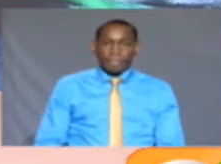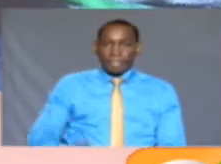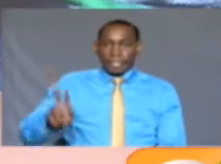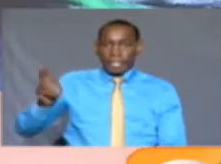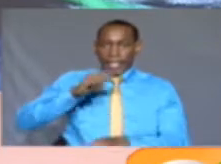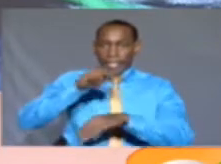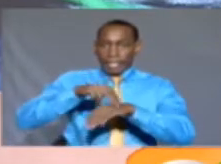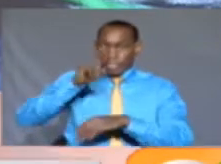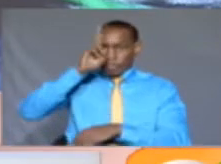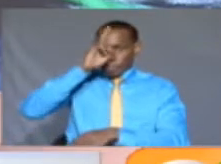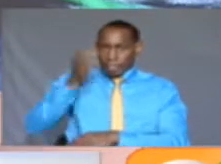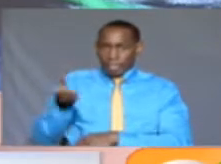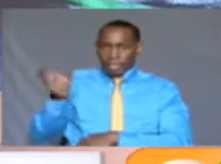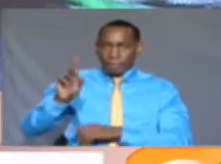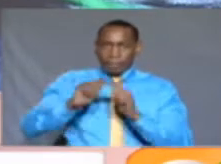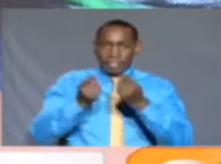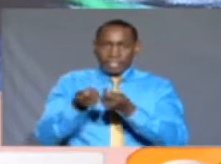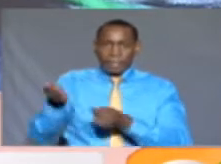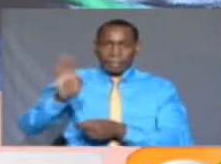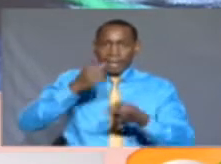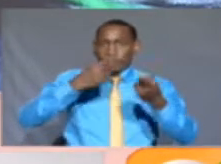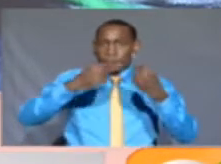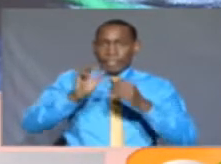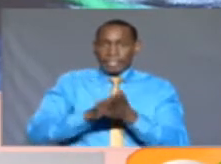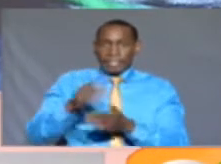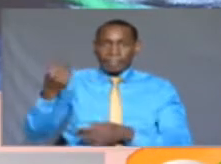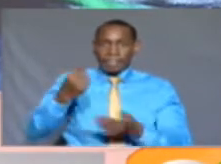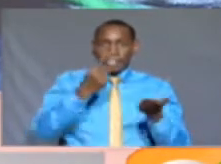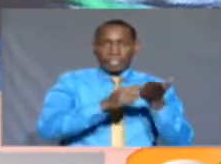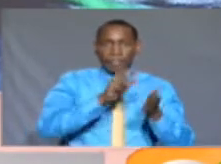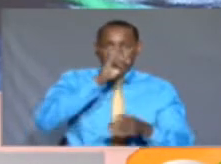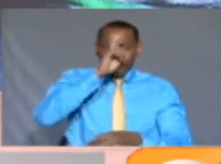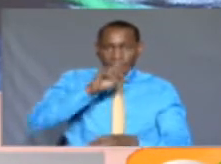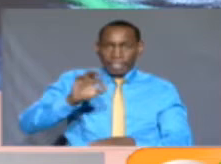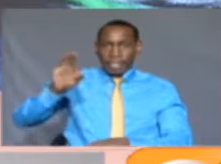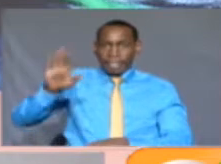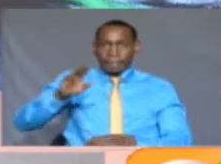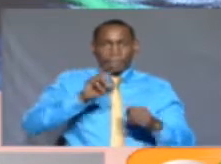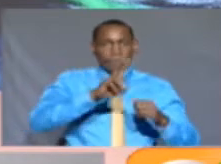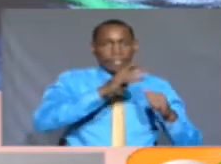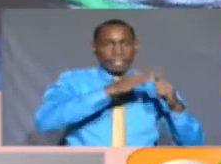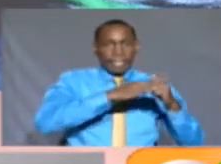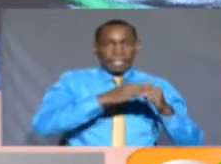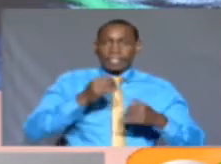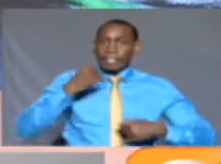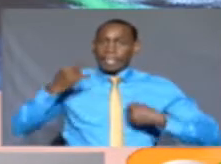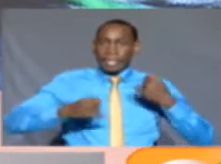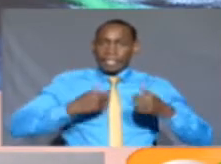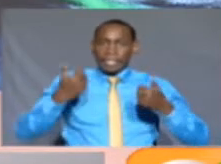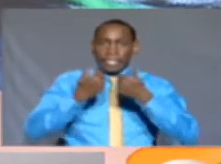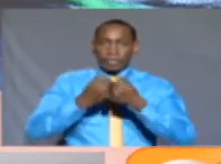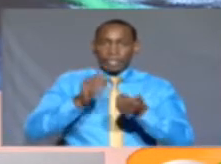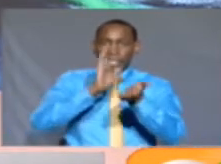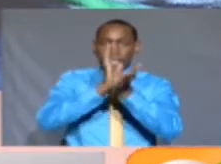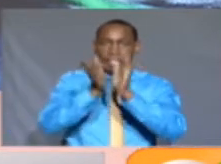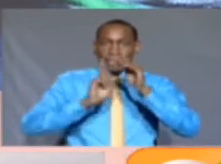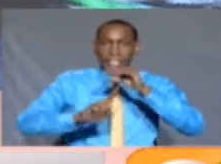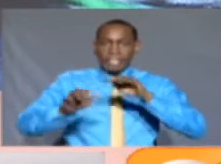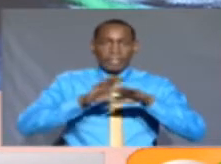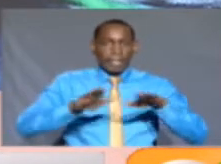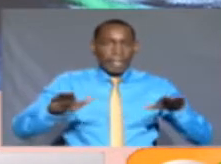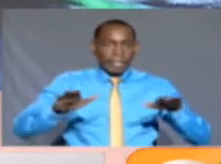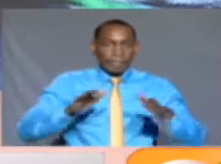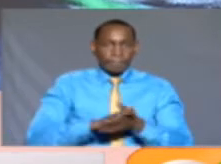The Kenya National Police handball team bounced back to winning ways, edging Uganda Police 35-28 in an entertaining match at the Kasarani Indoor